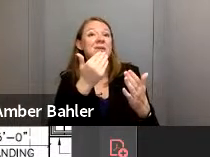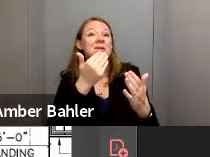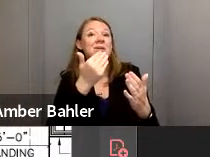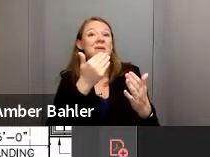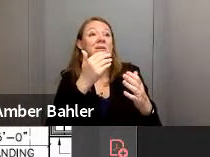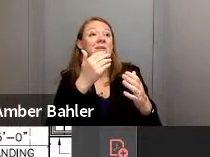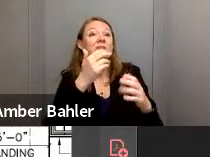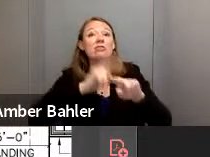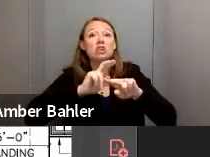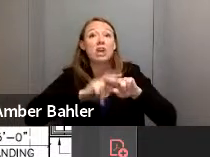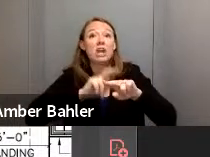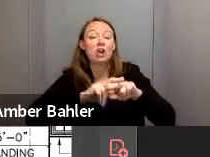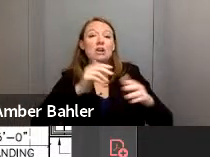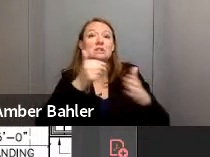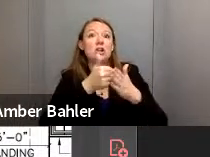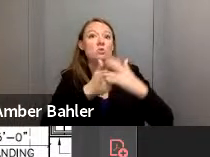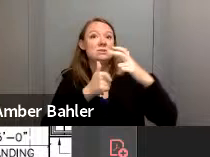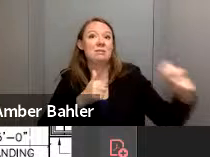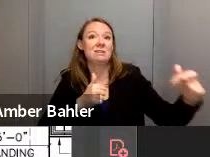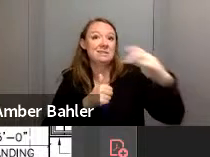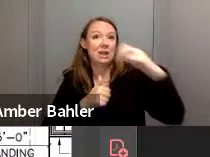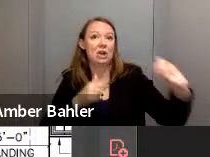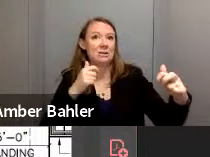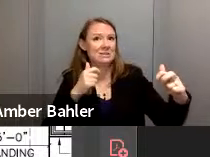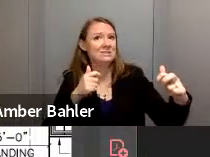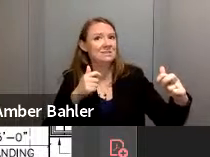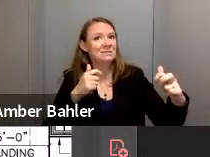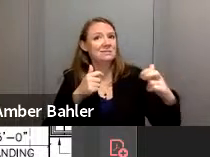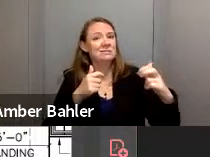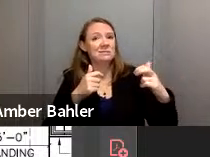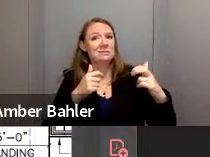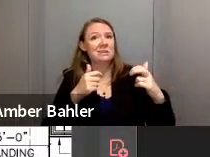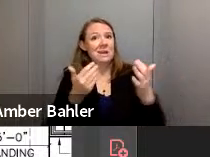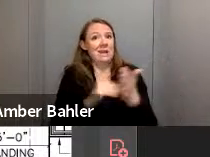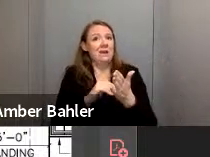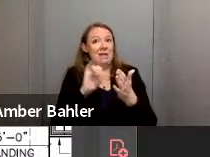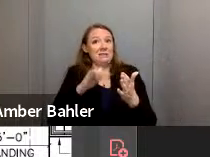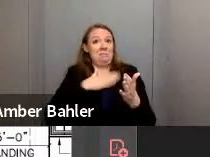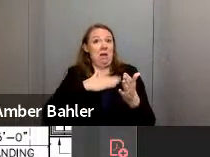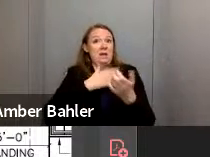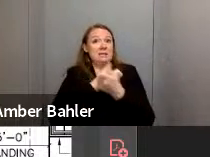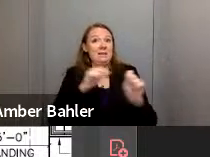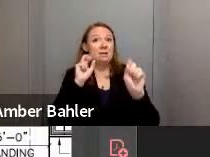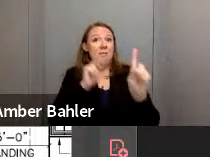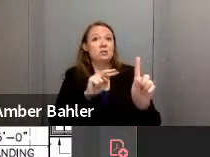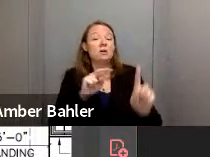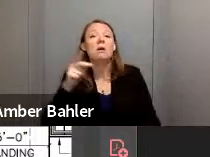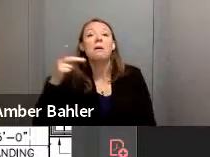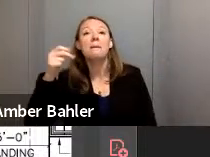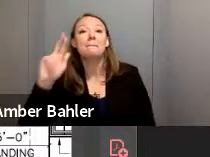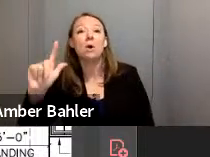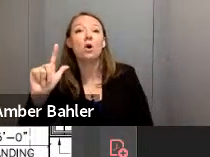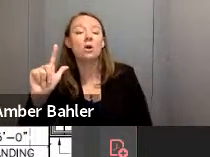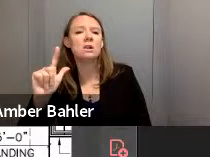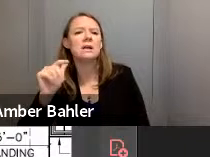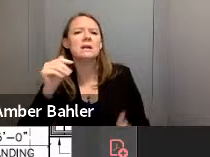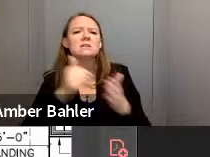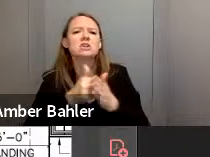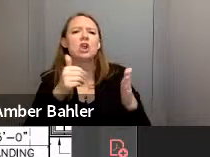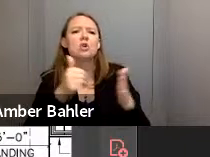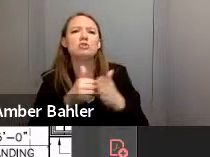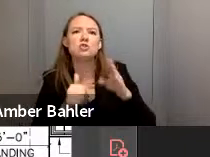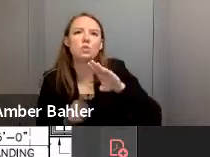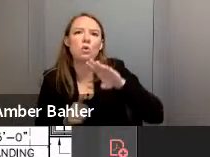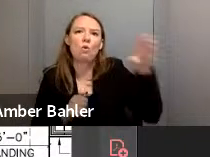standpoint. All right. Also, it would be close to the edge of the overhang as far